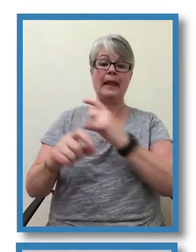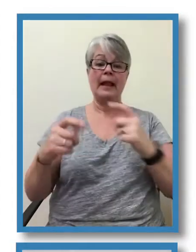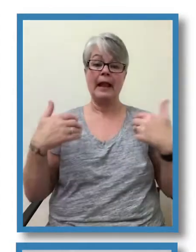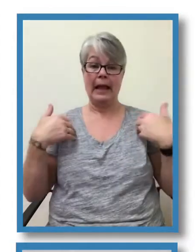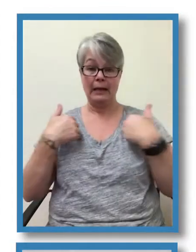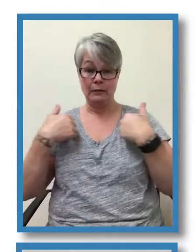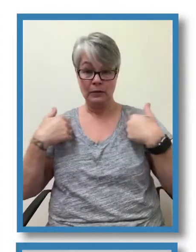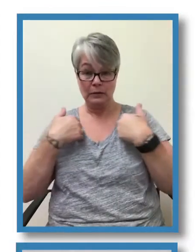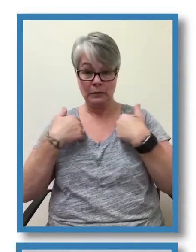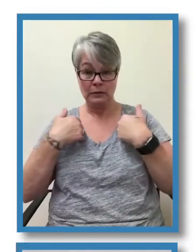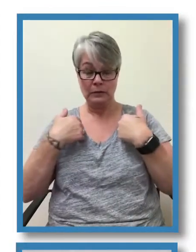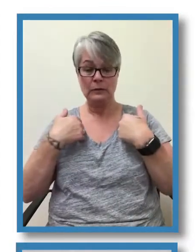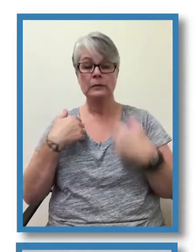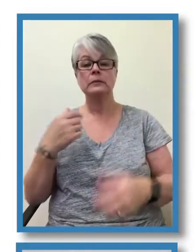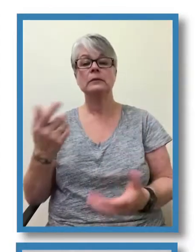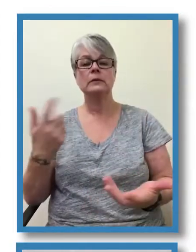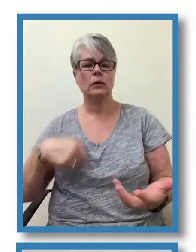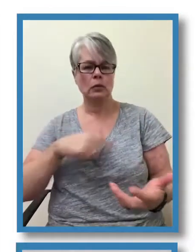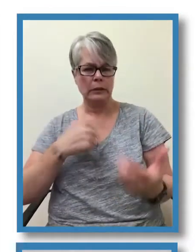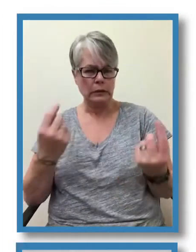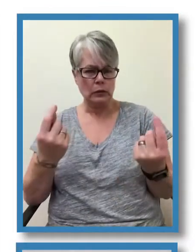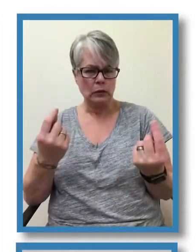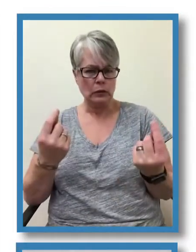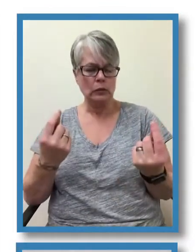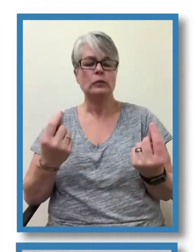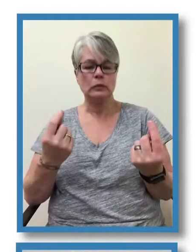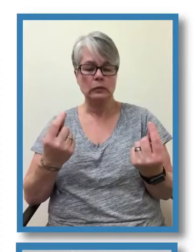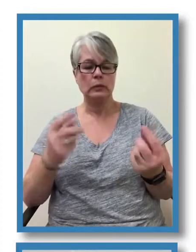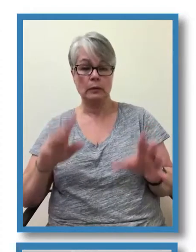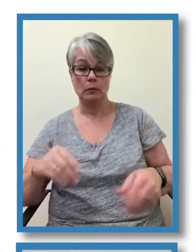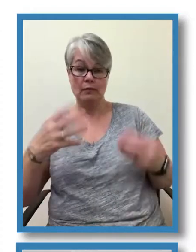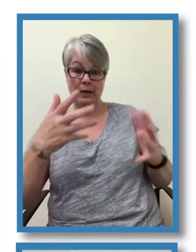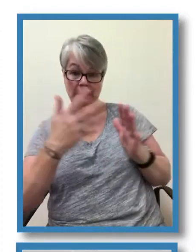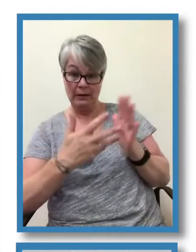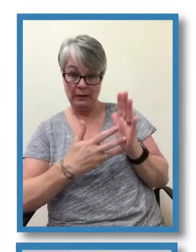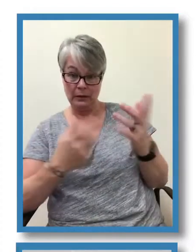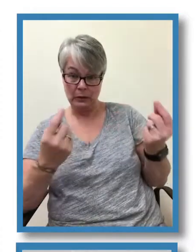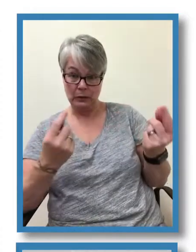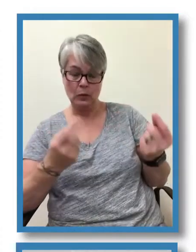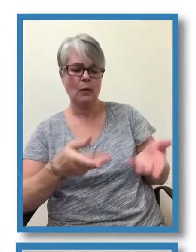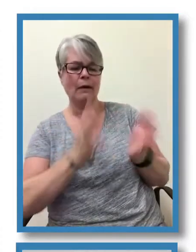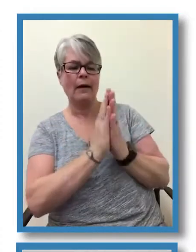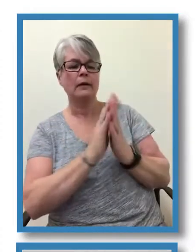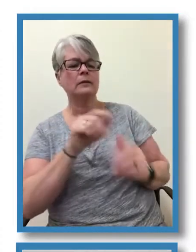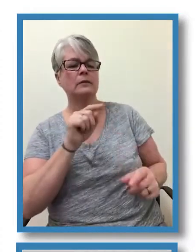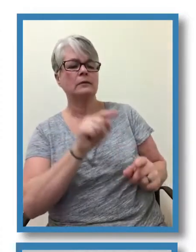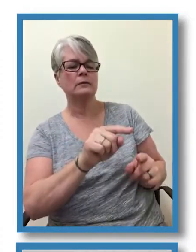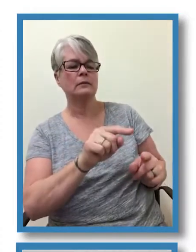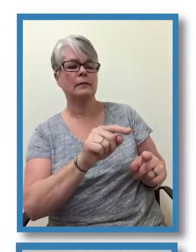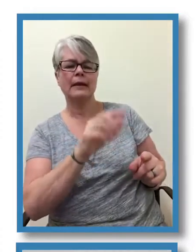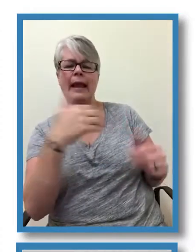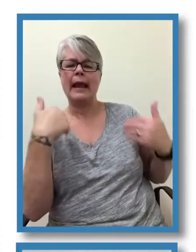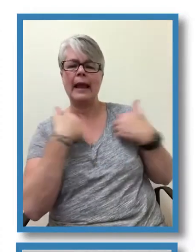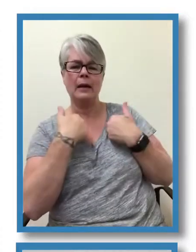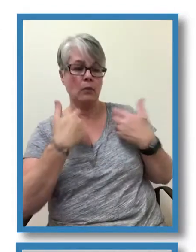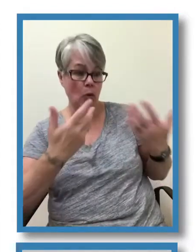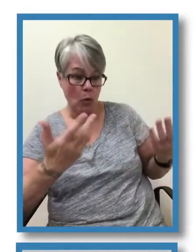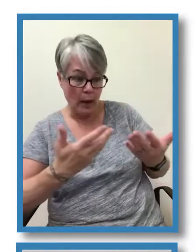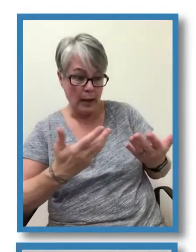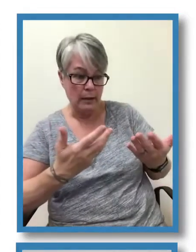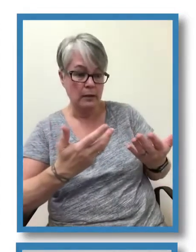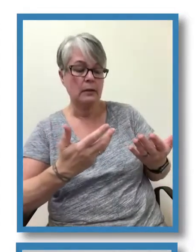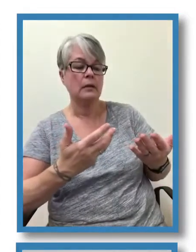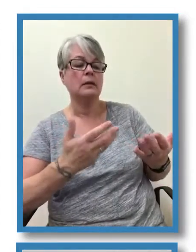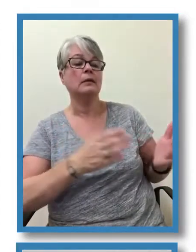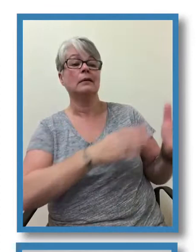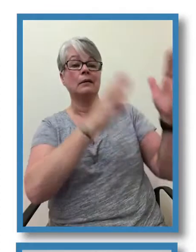and then they draw a clock face in the square above that. And they're asked to make the clock and put the numbers in the clock and to